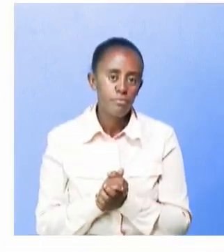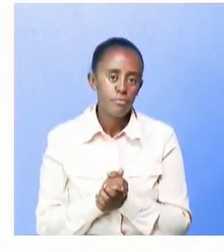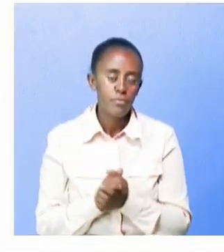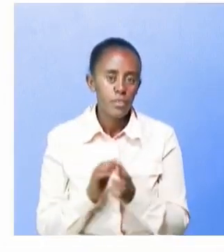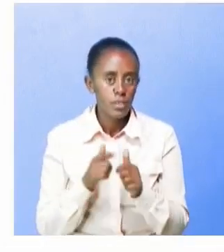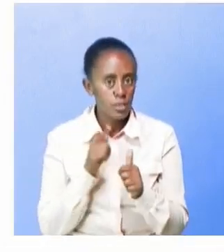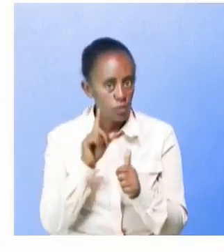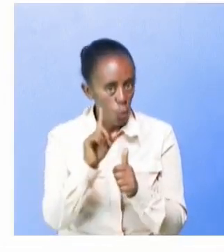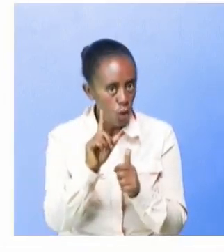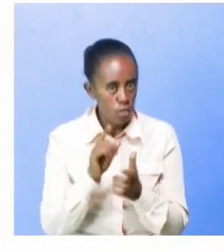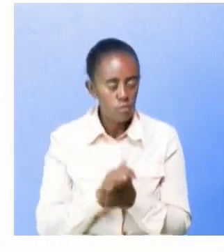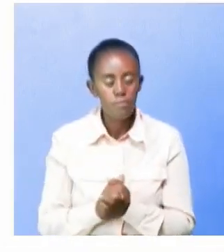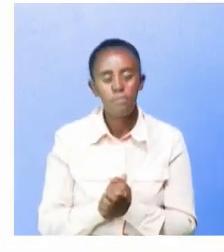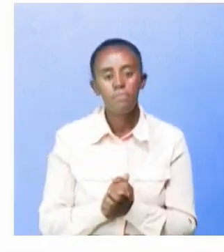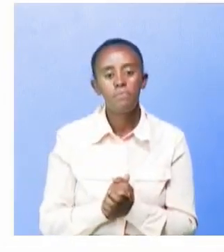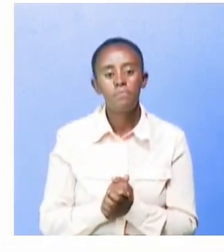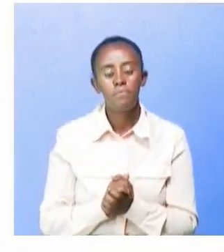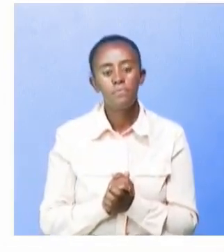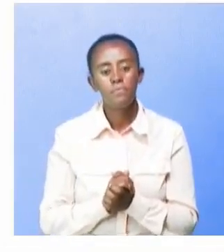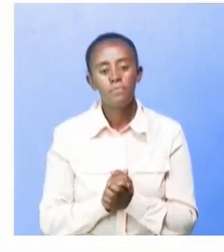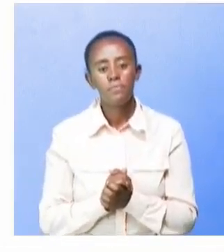Number 1.